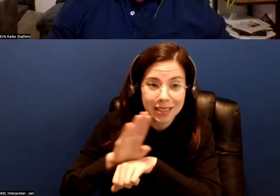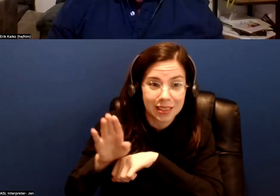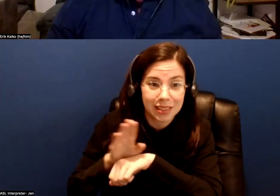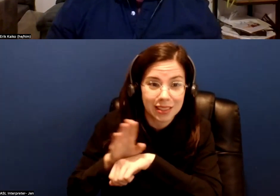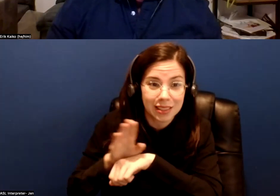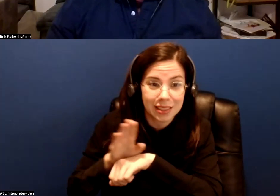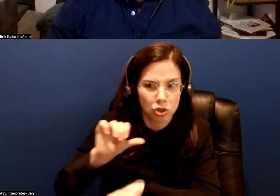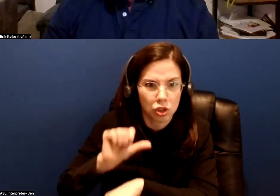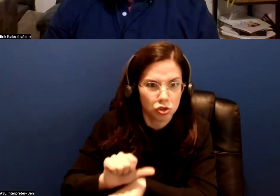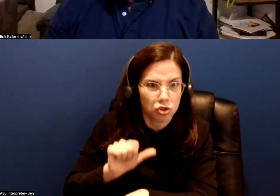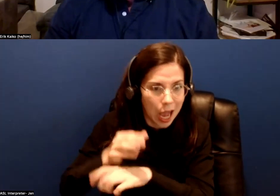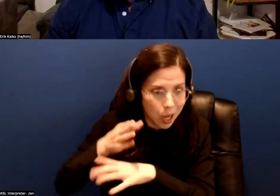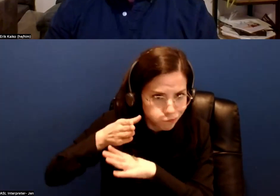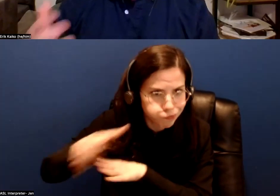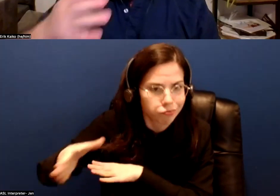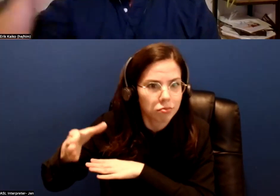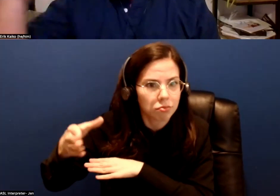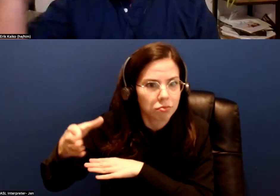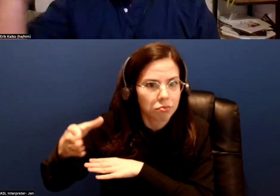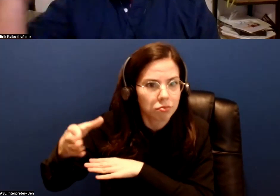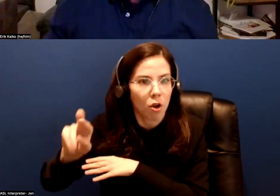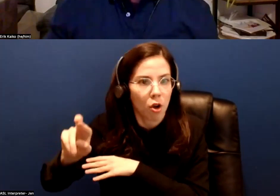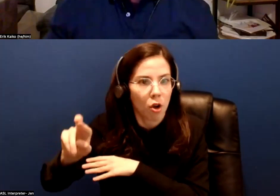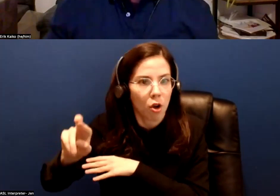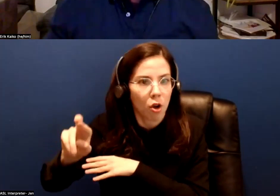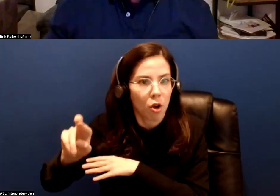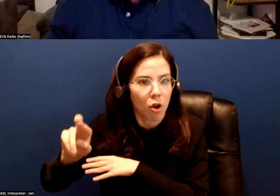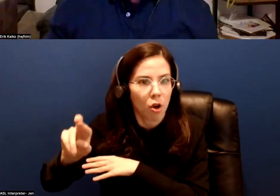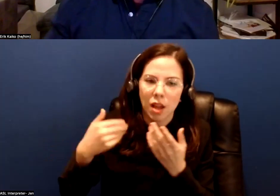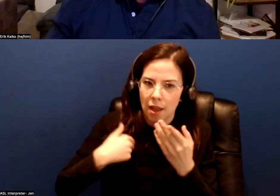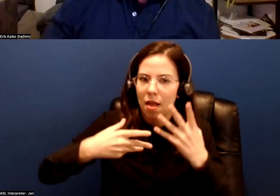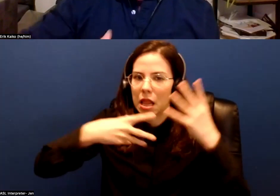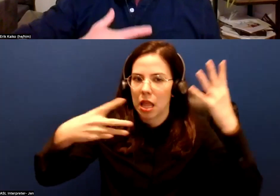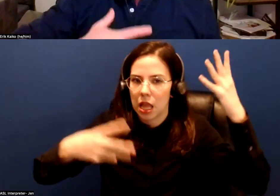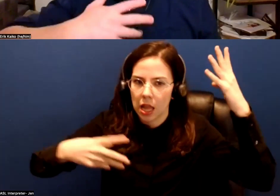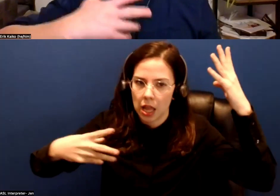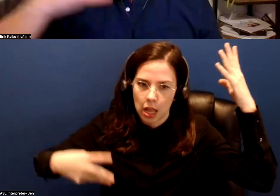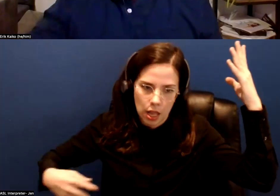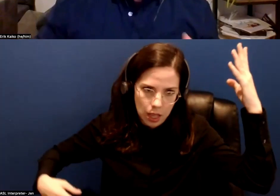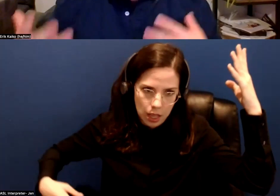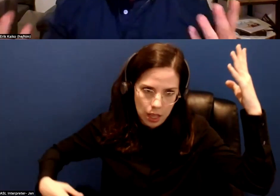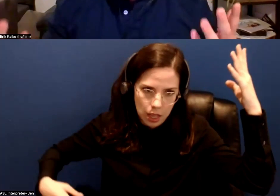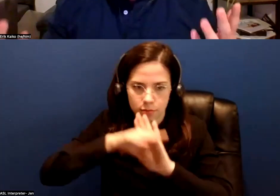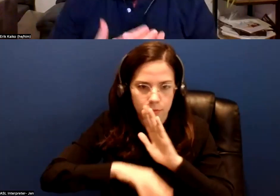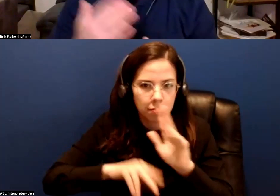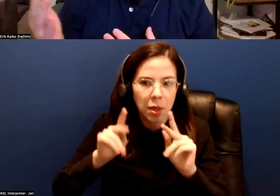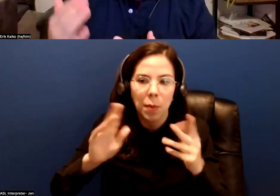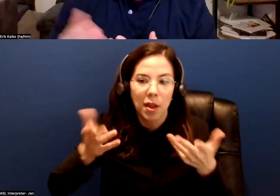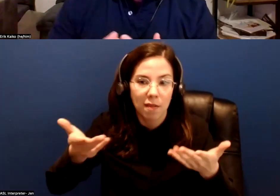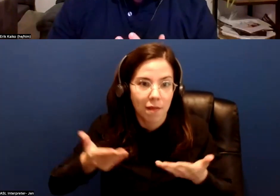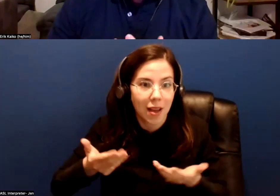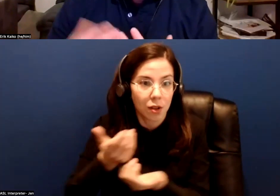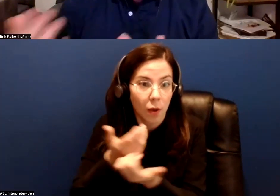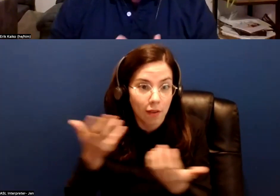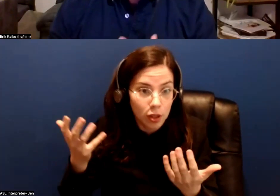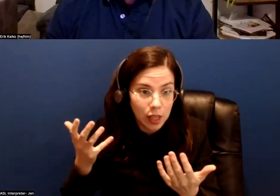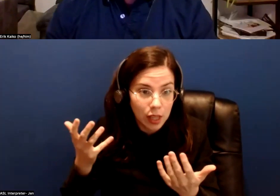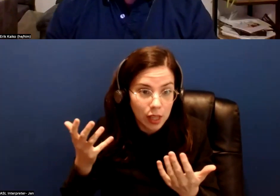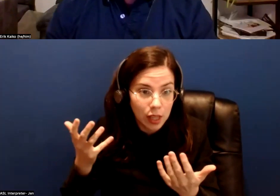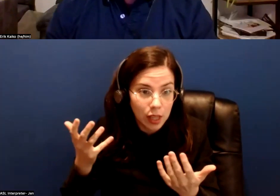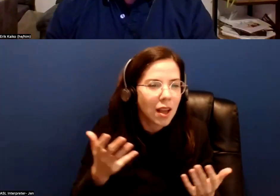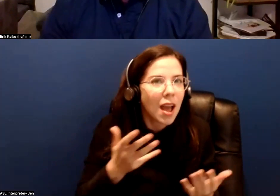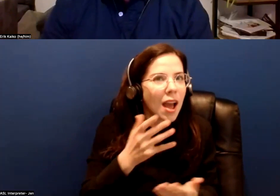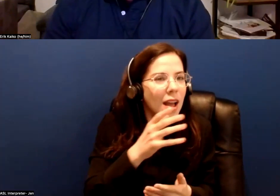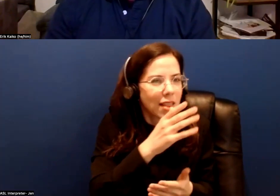job, they have a people that they invite to everything, and they have a list of people who they pitch